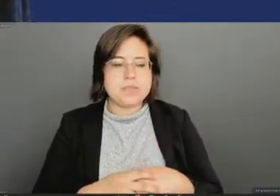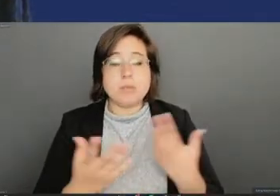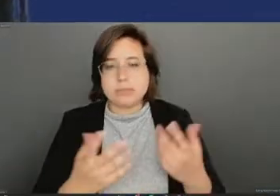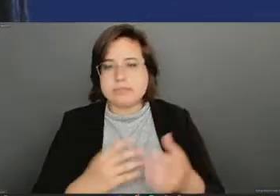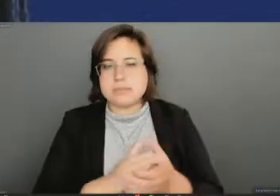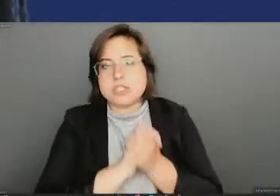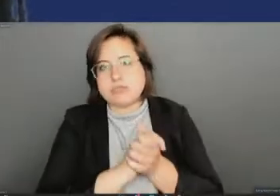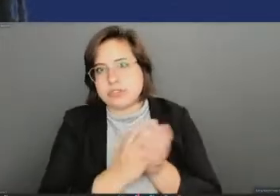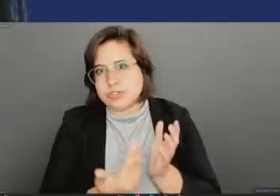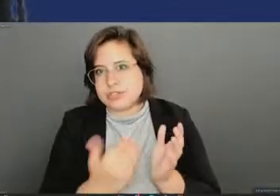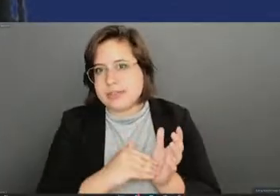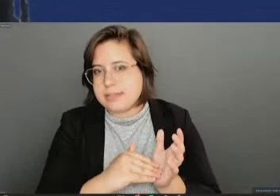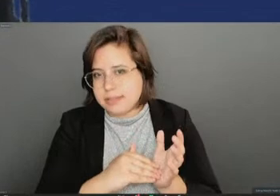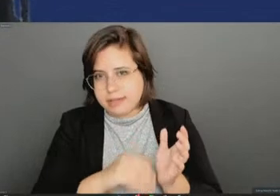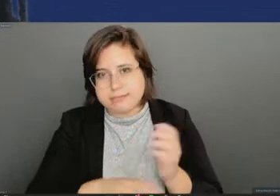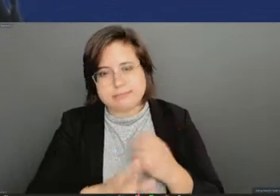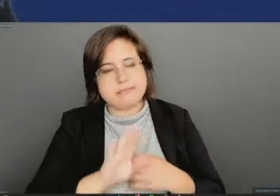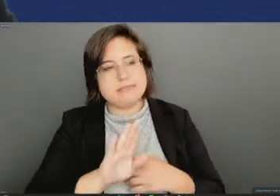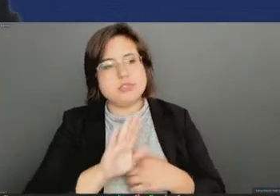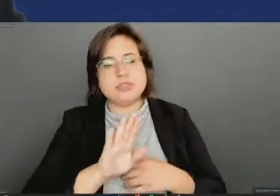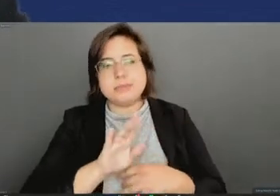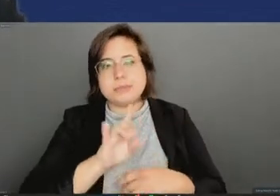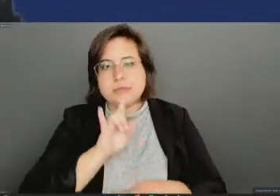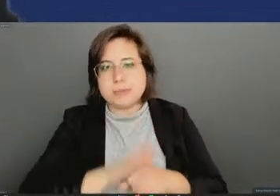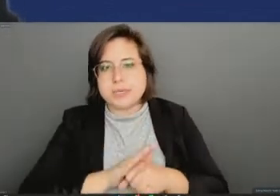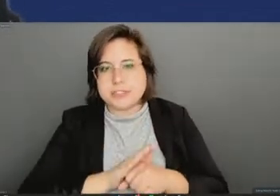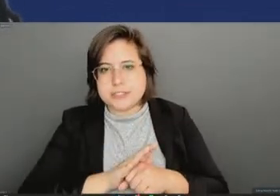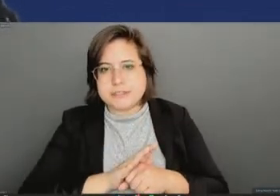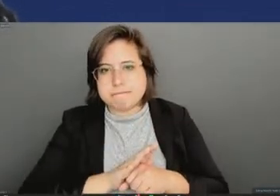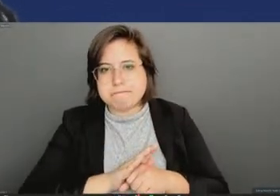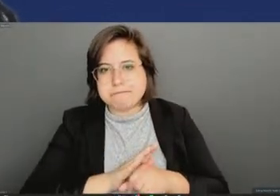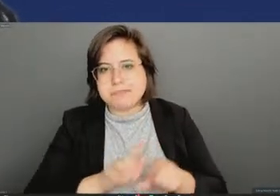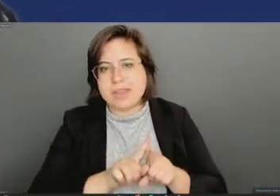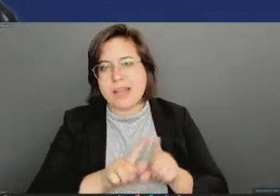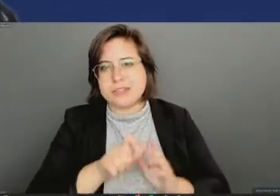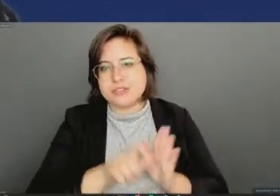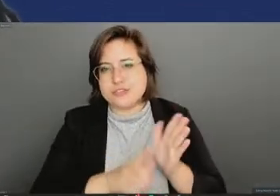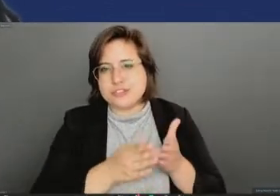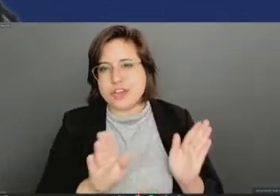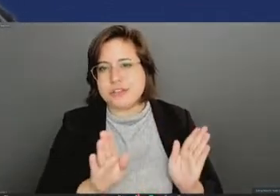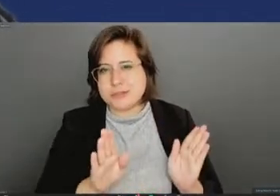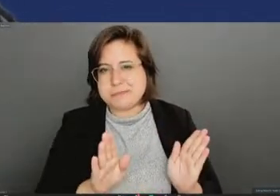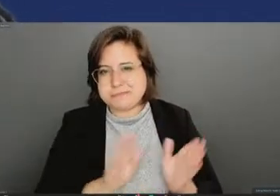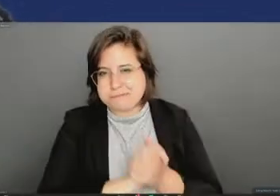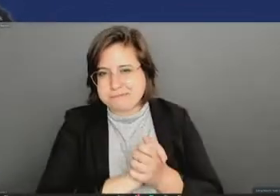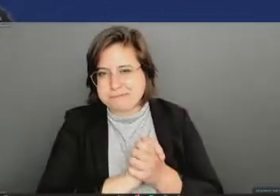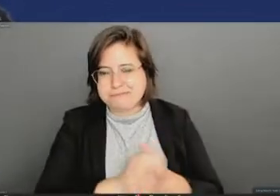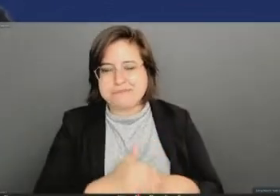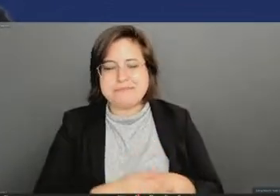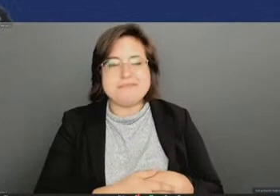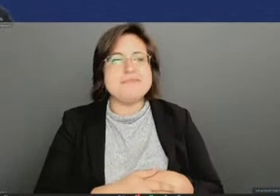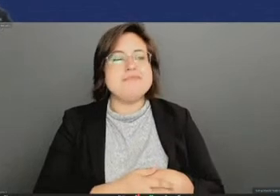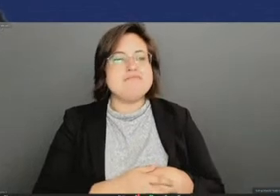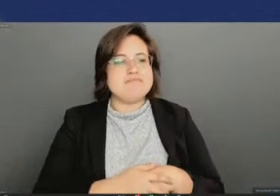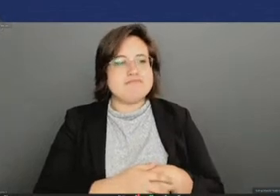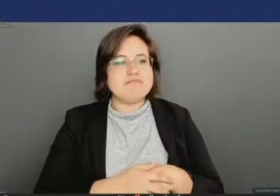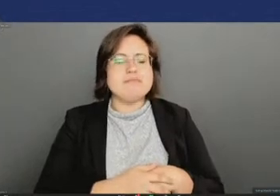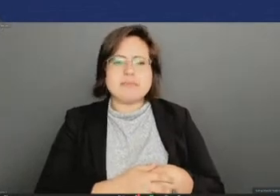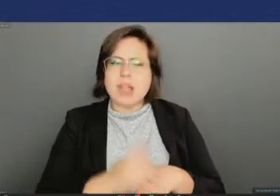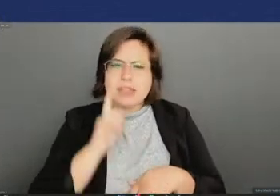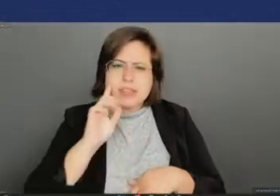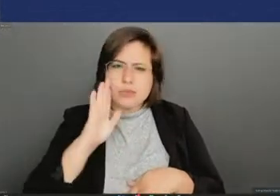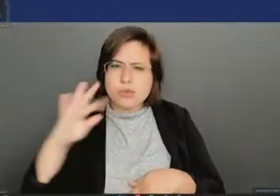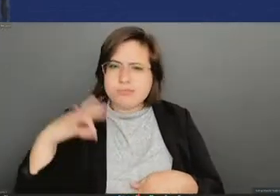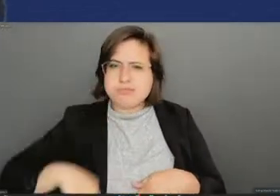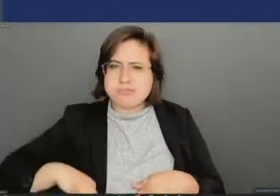Congratulations again on your confirmation as Surgeon General. I think it would be very helpful for all of us